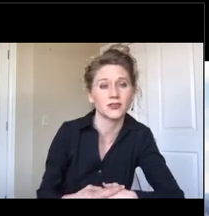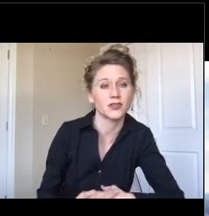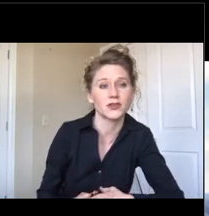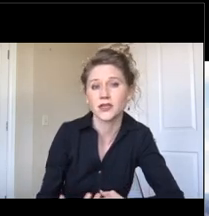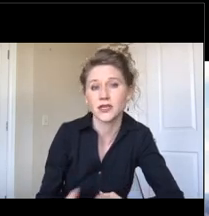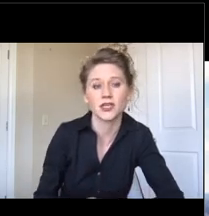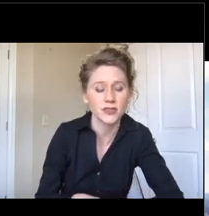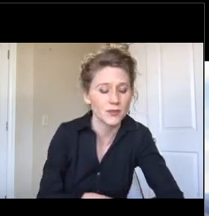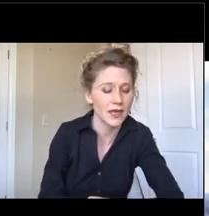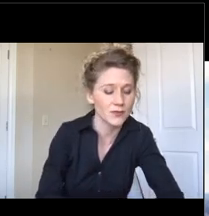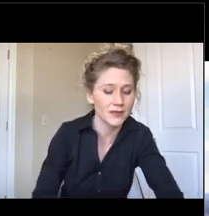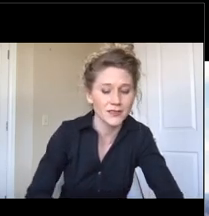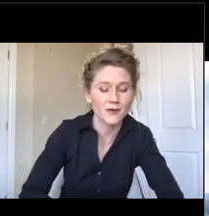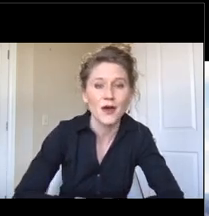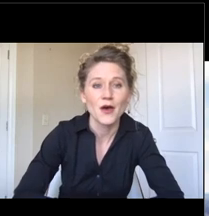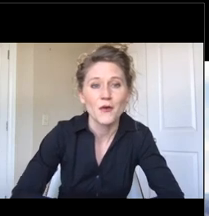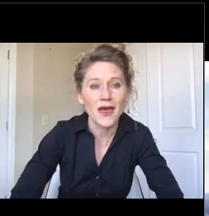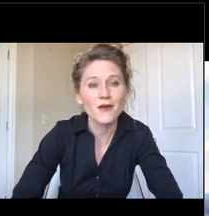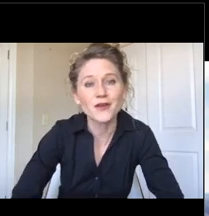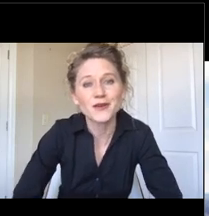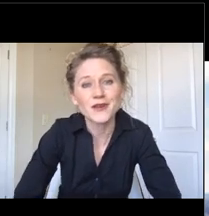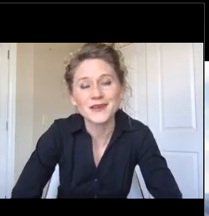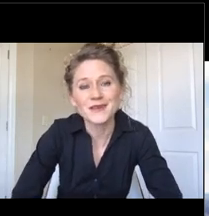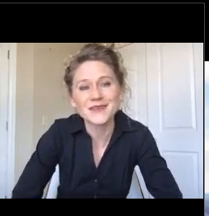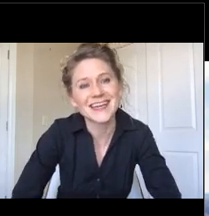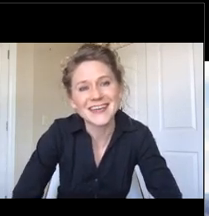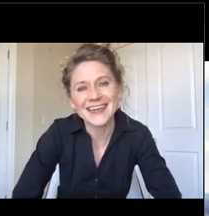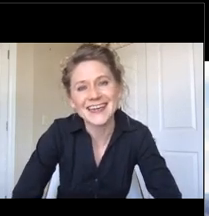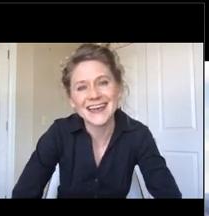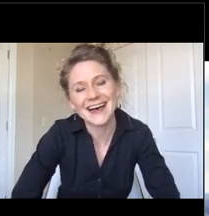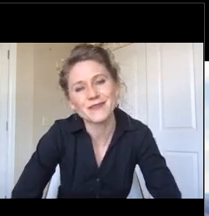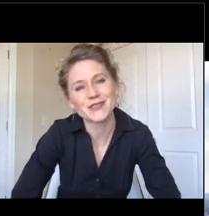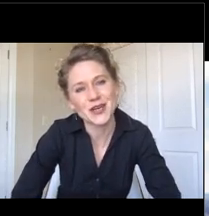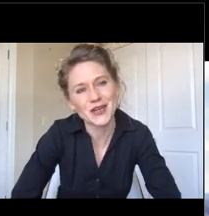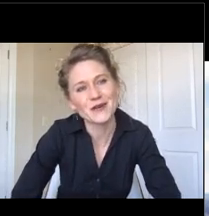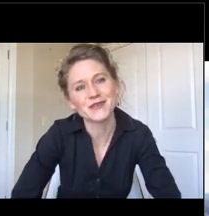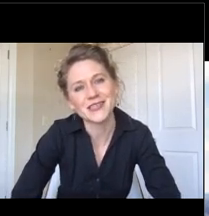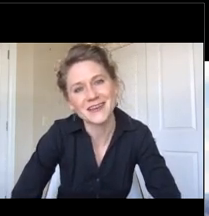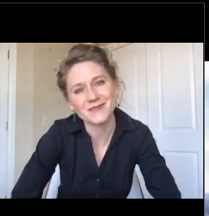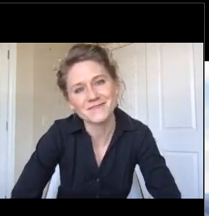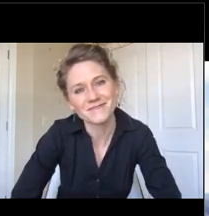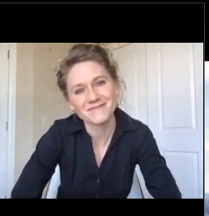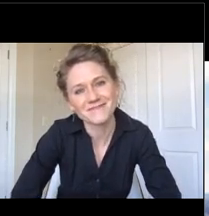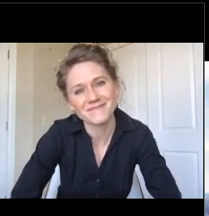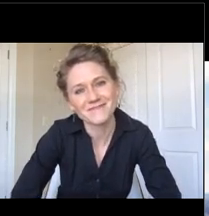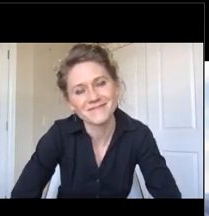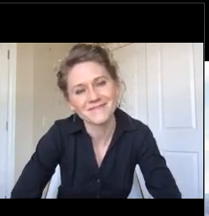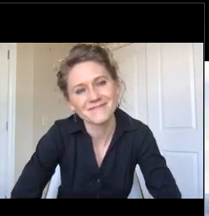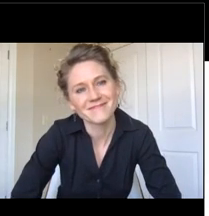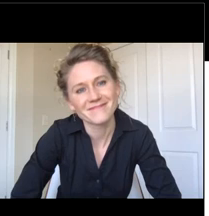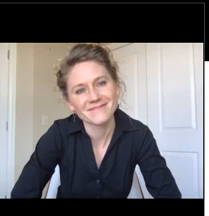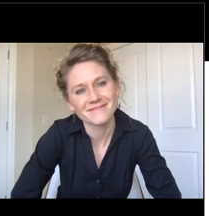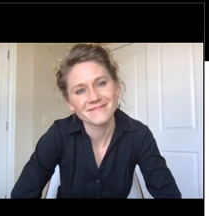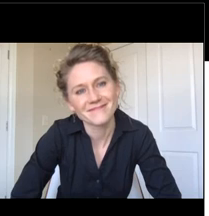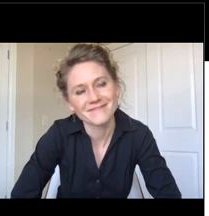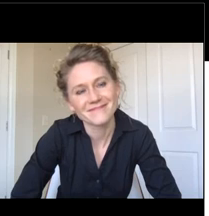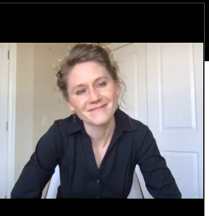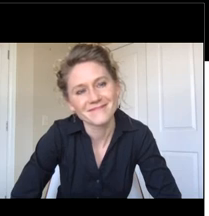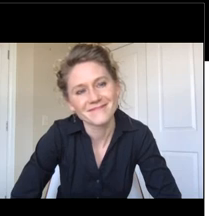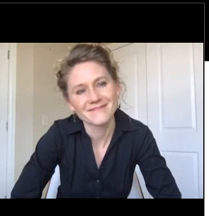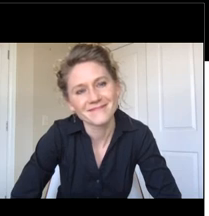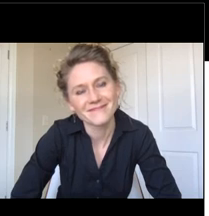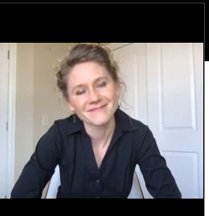across the industry. So he's going to share some of that as well. So without further ado, Jerry, I will turn it over to you. Thank you,